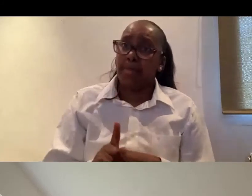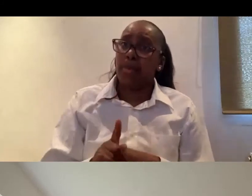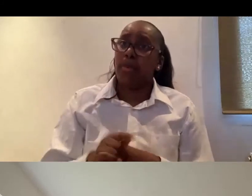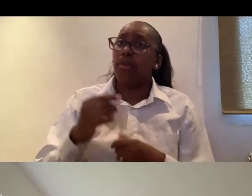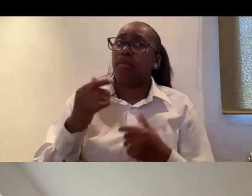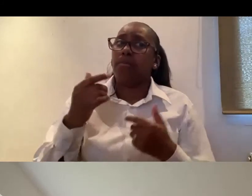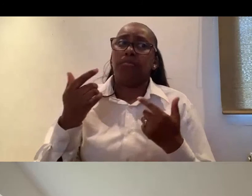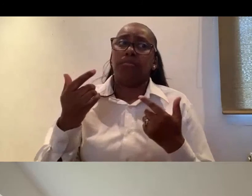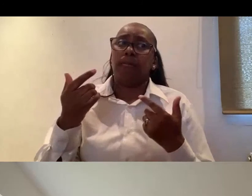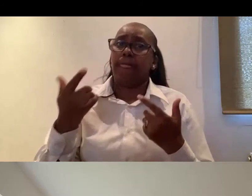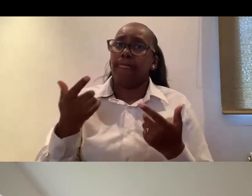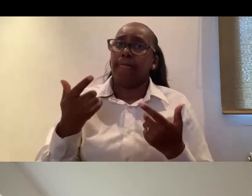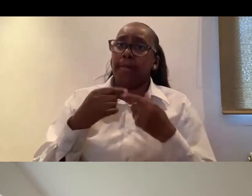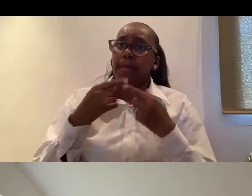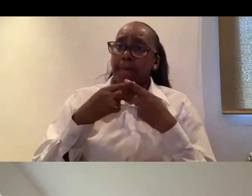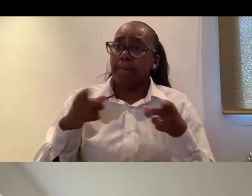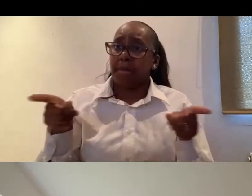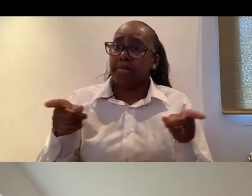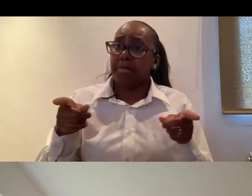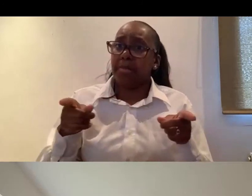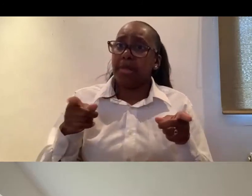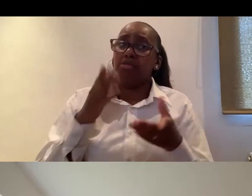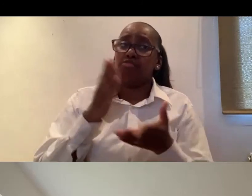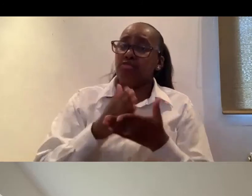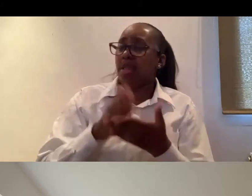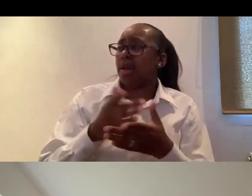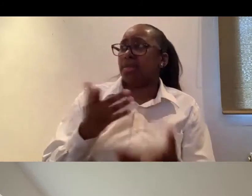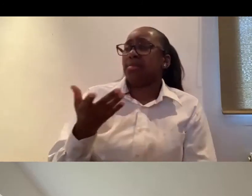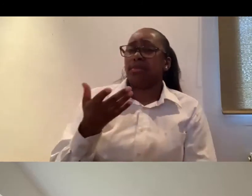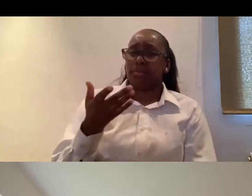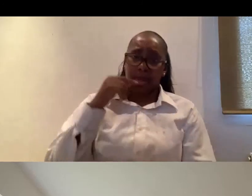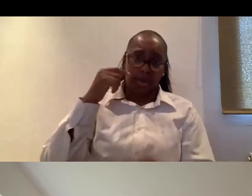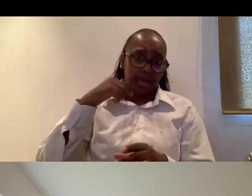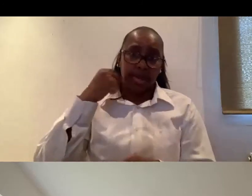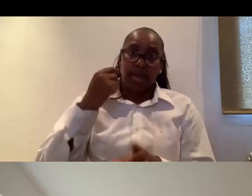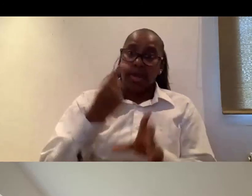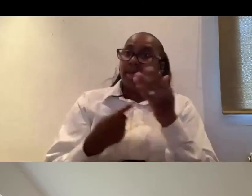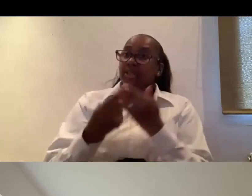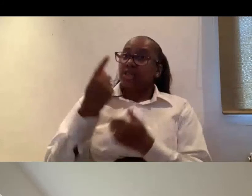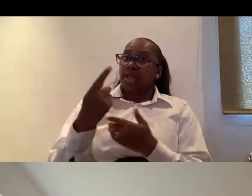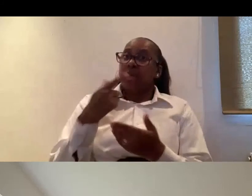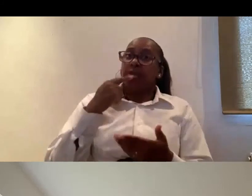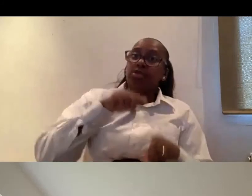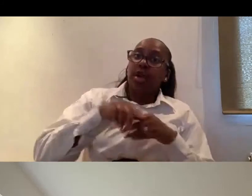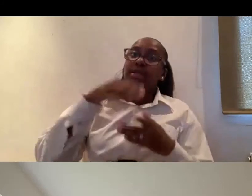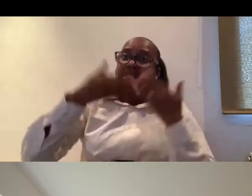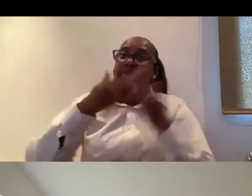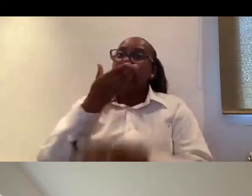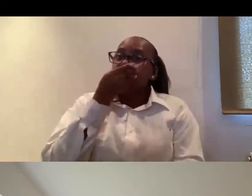most members of the public realise each year, and each year we spend time trying to explain that